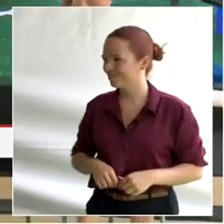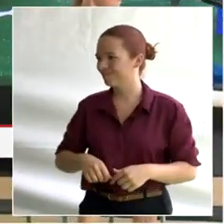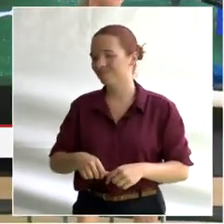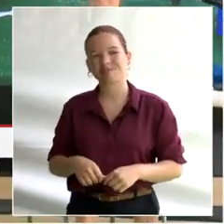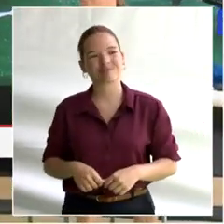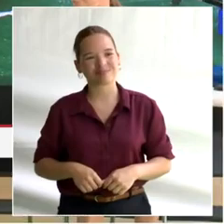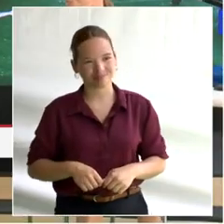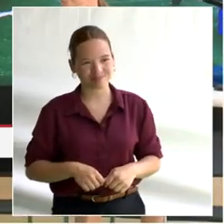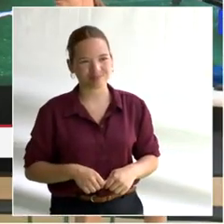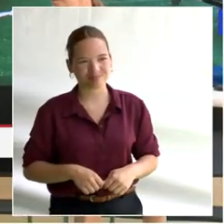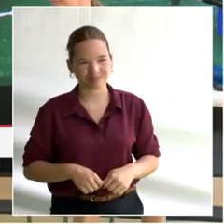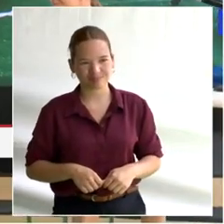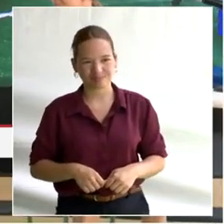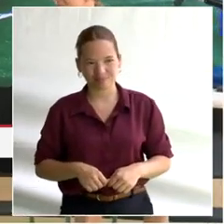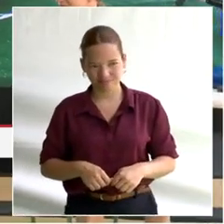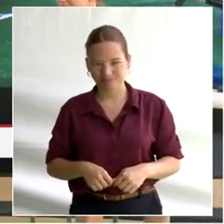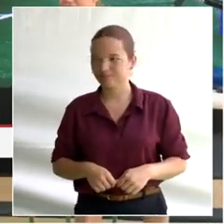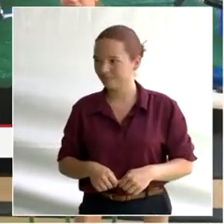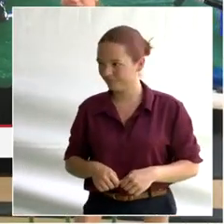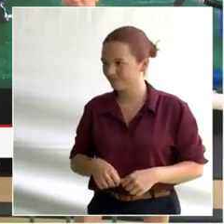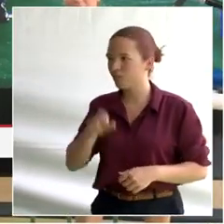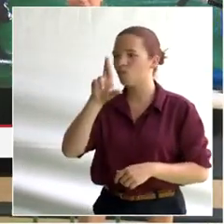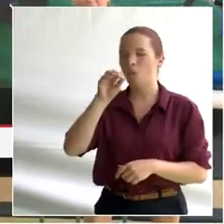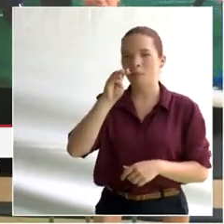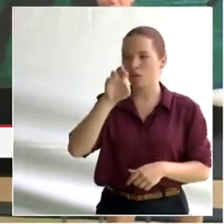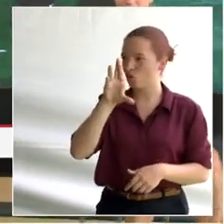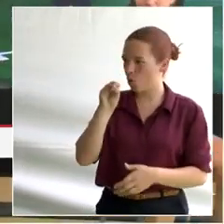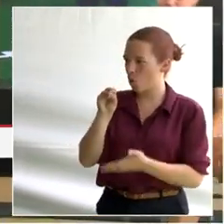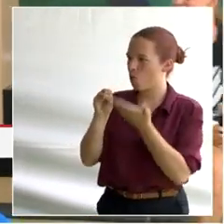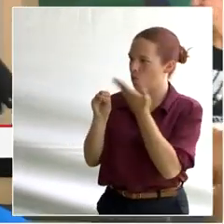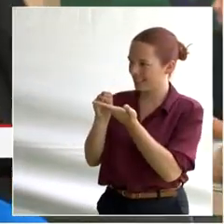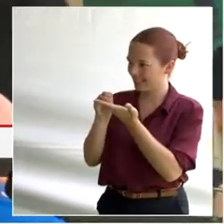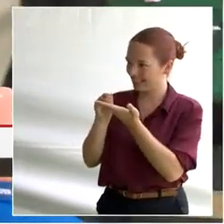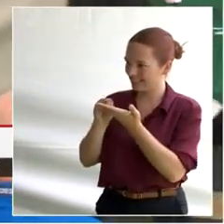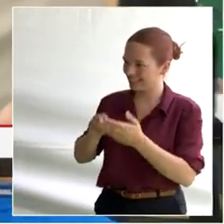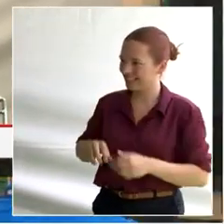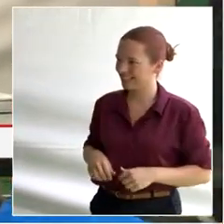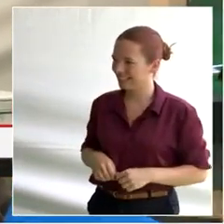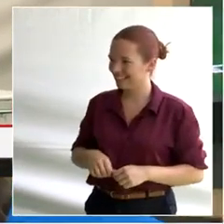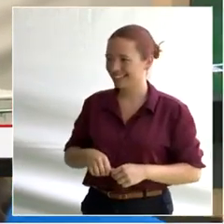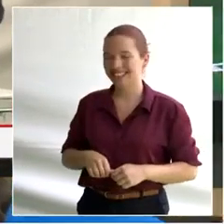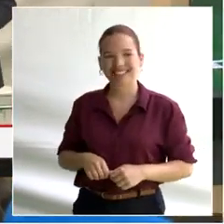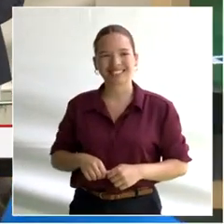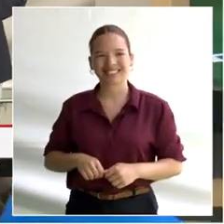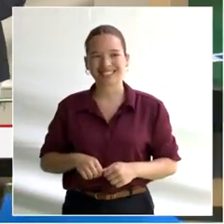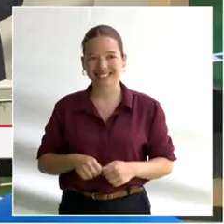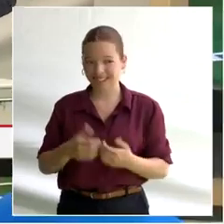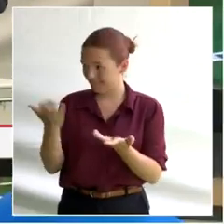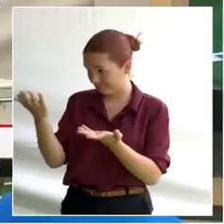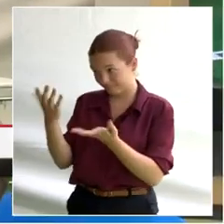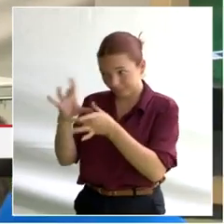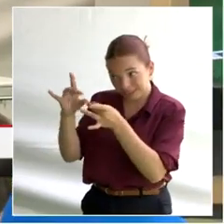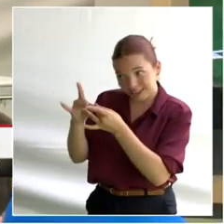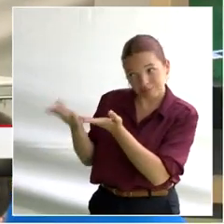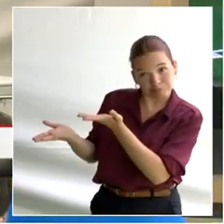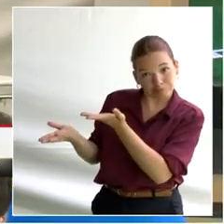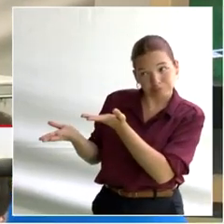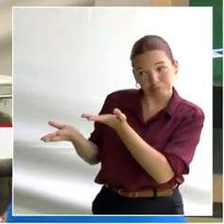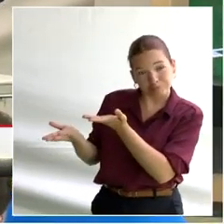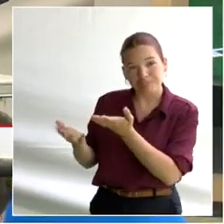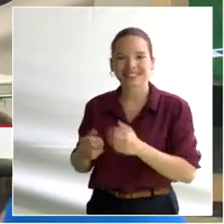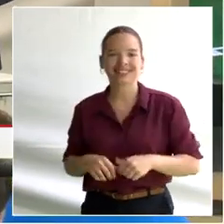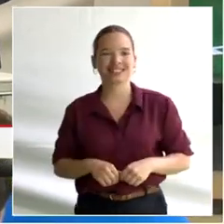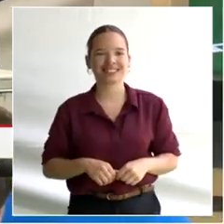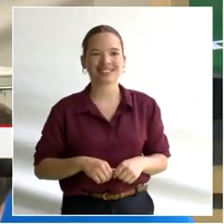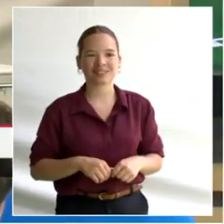Tour Supervisor. Mark, did you want to say something? No? I'm the one. There's two people two